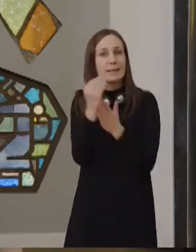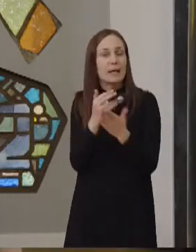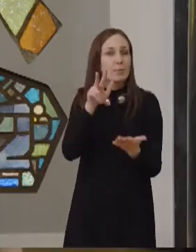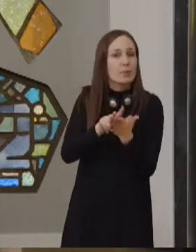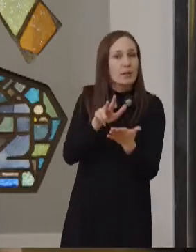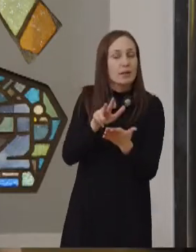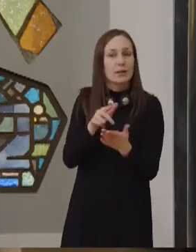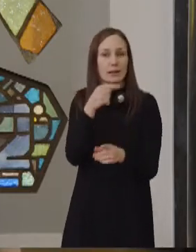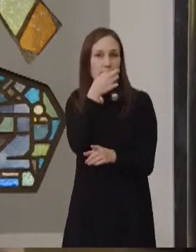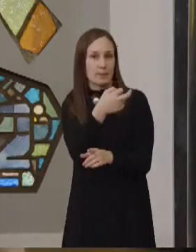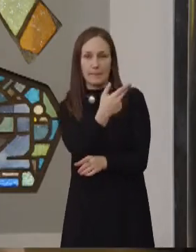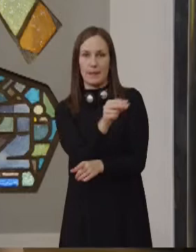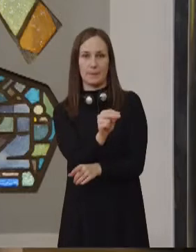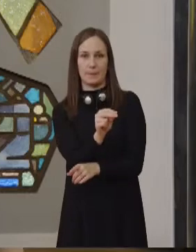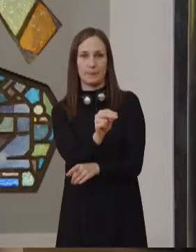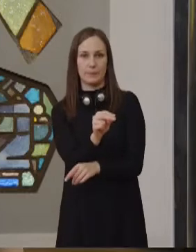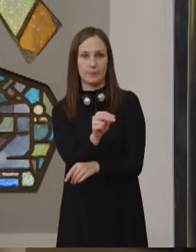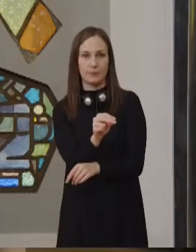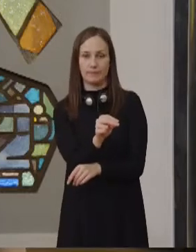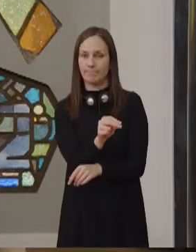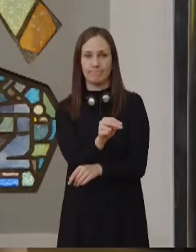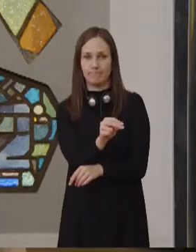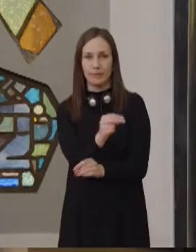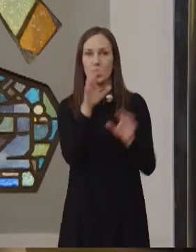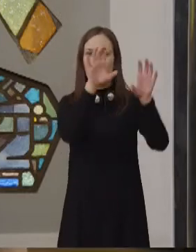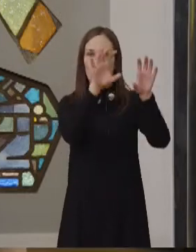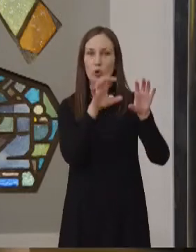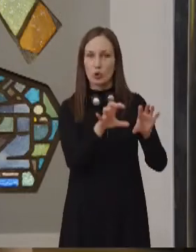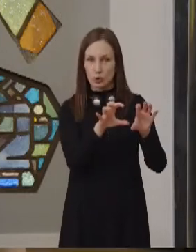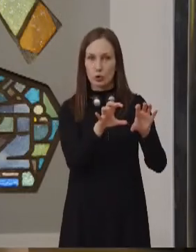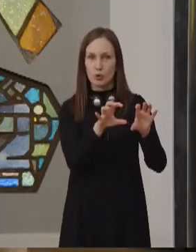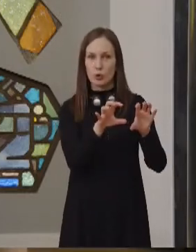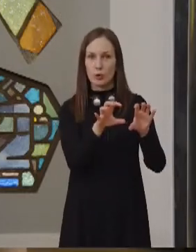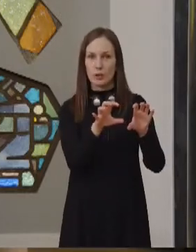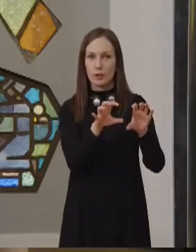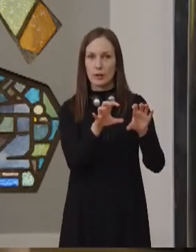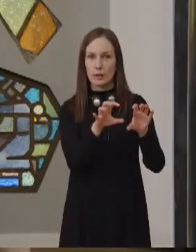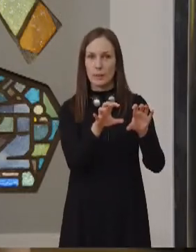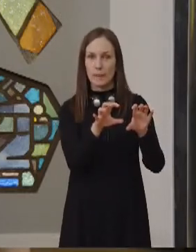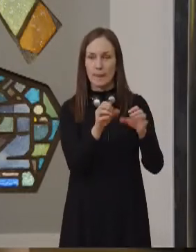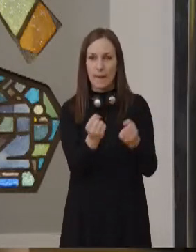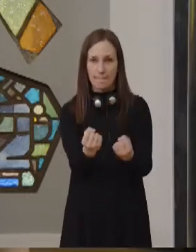do we have to discuss the Constitution of the Republic of Lithuania in order to adopt the law? And he said no,